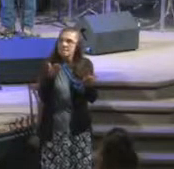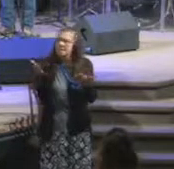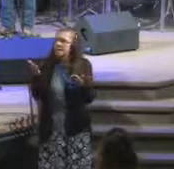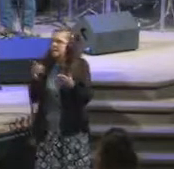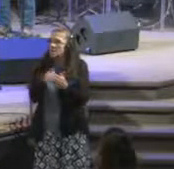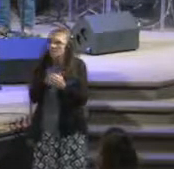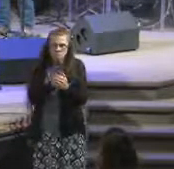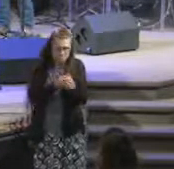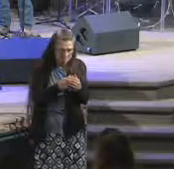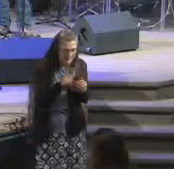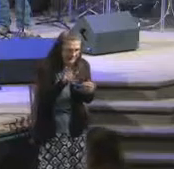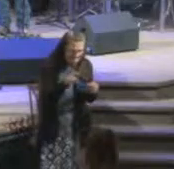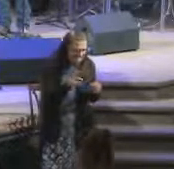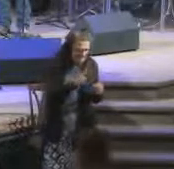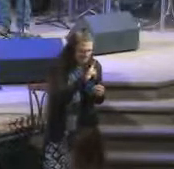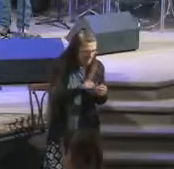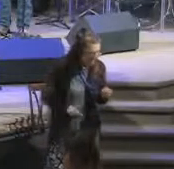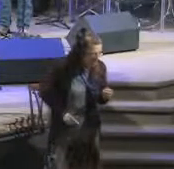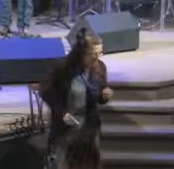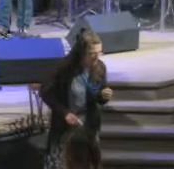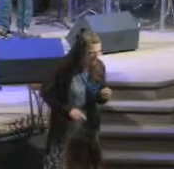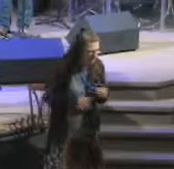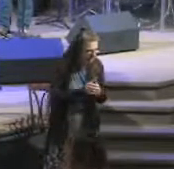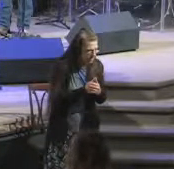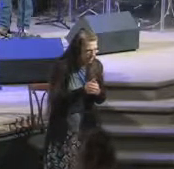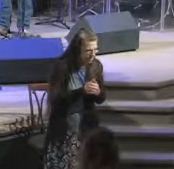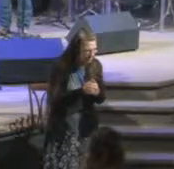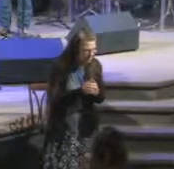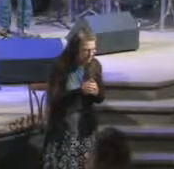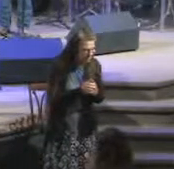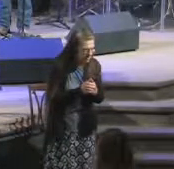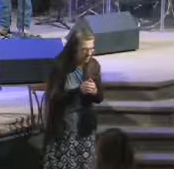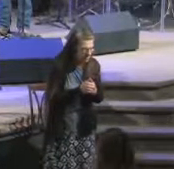else? I need the Lord.